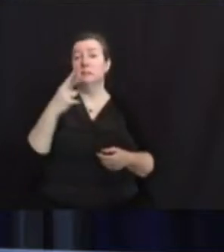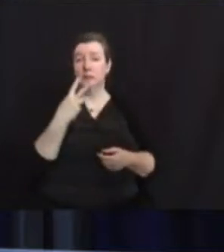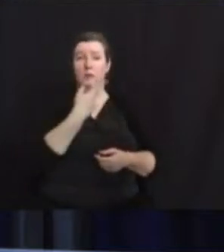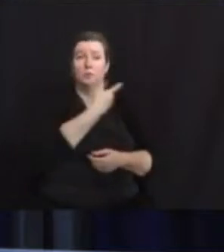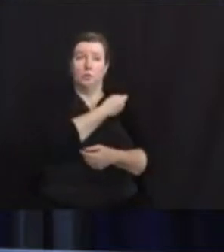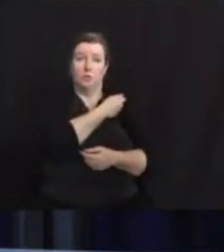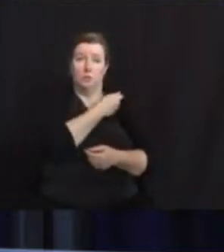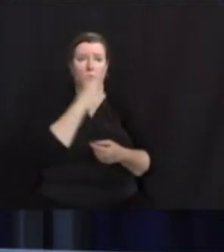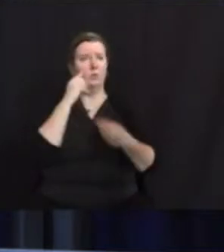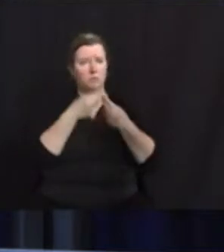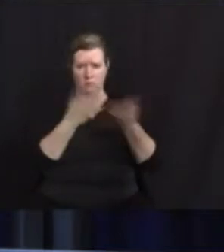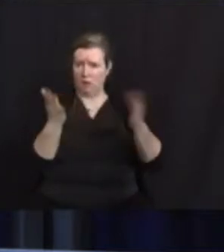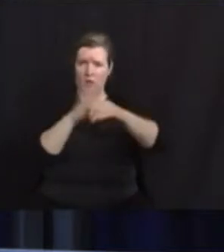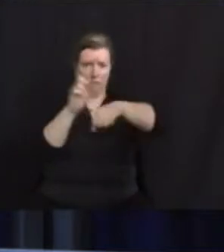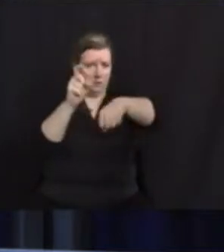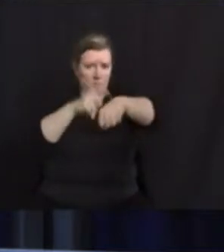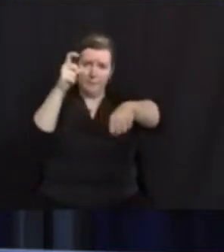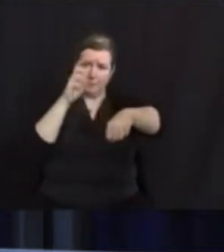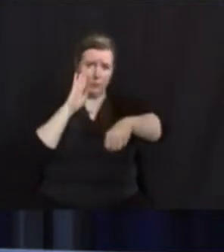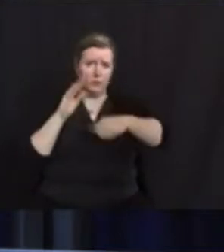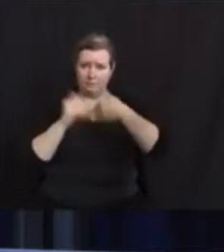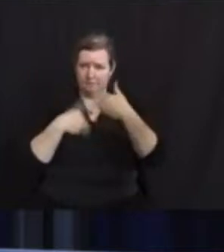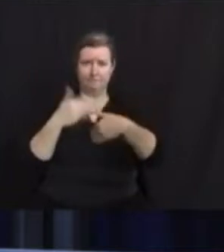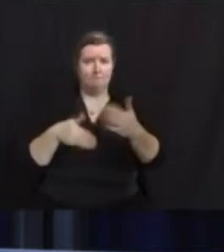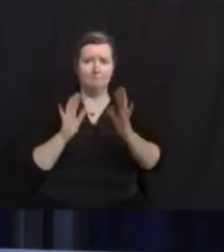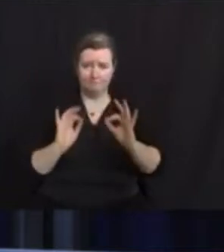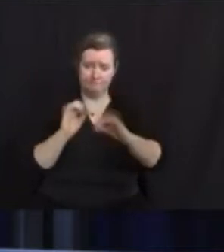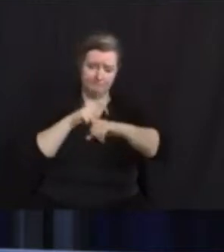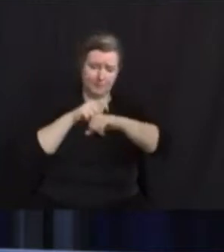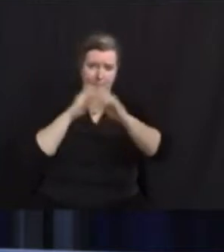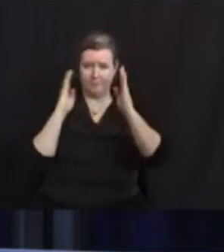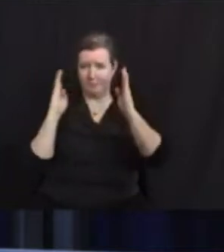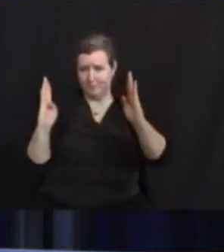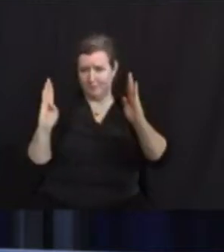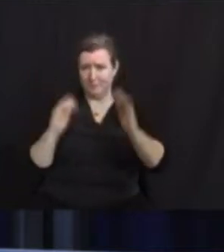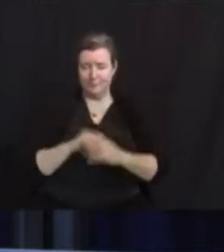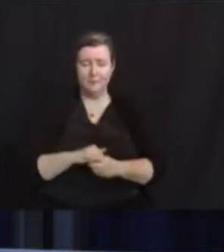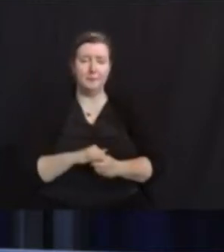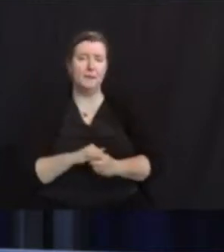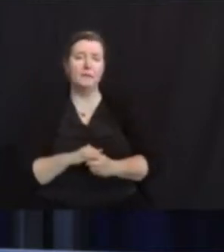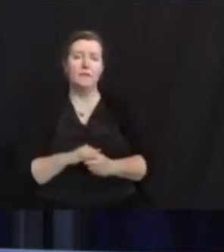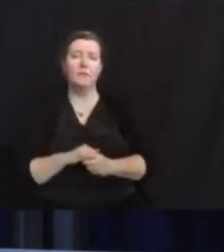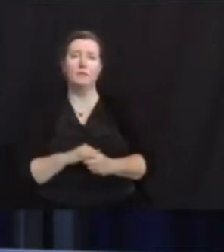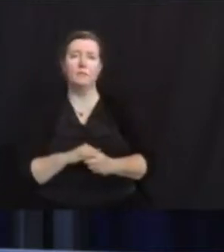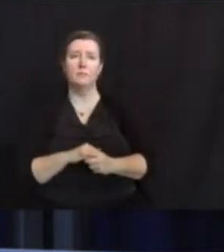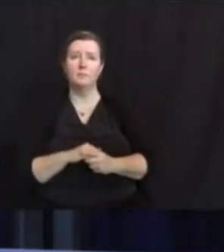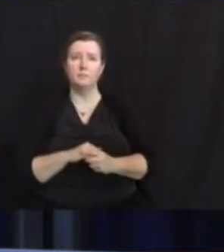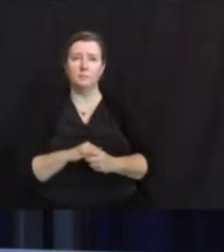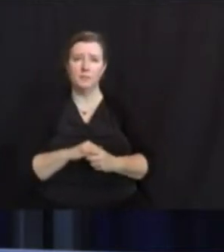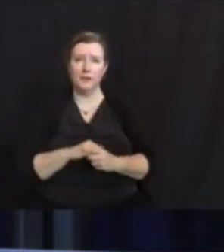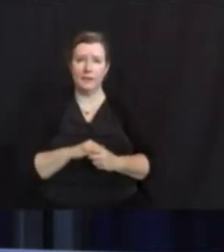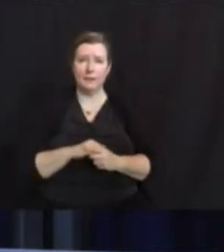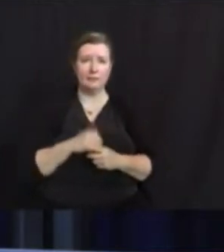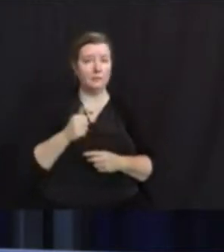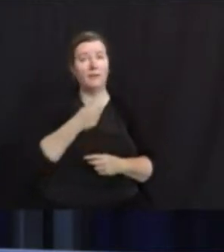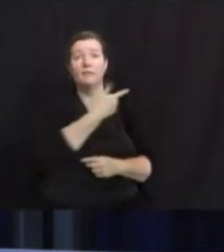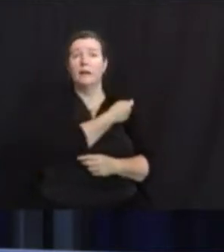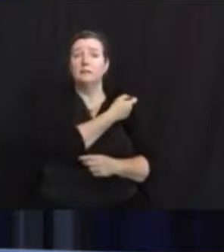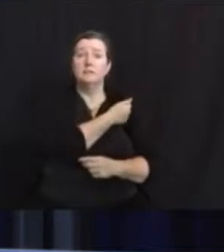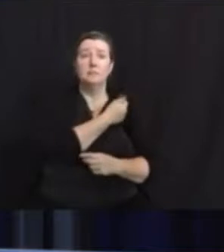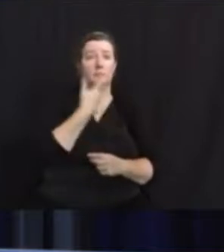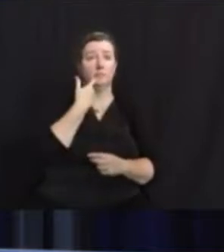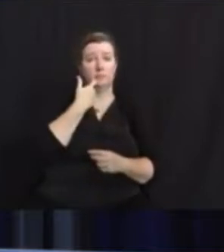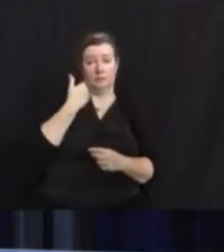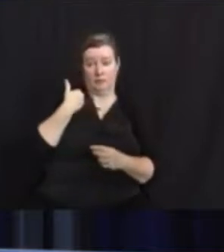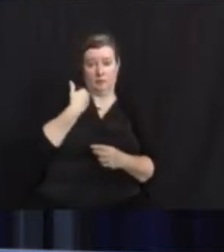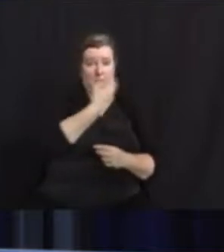by the CDC. Any delivery of vaccine that was scheduled for Monday or Tuesday has been moved